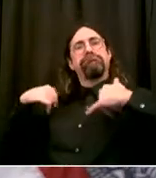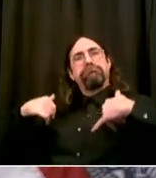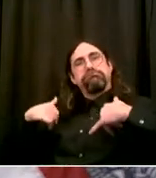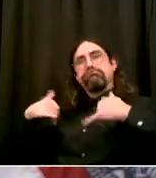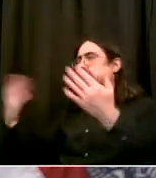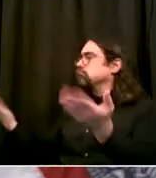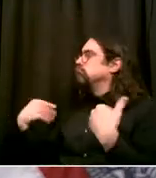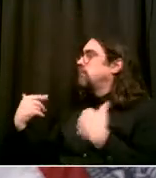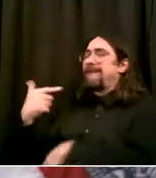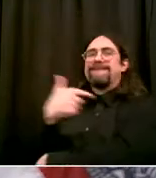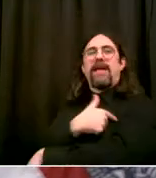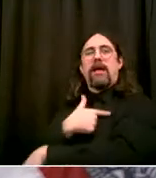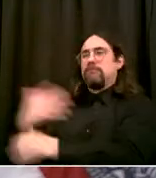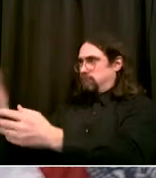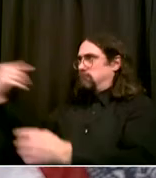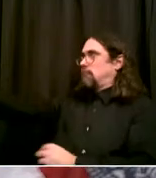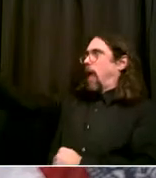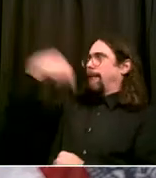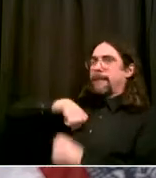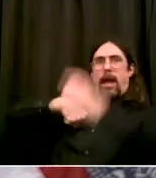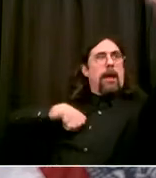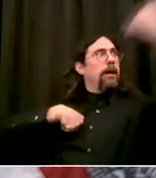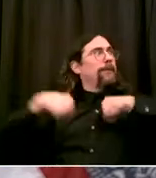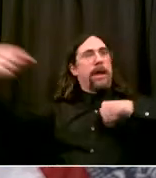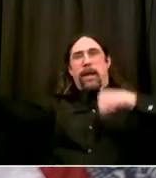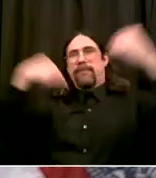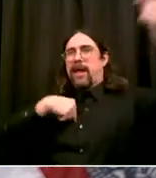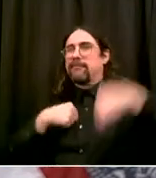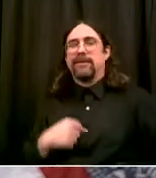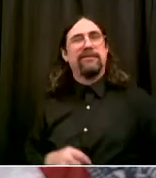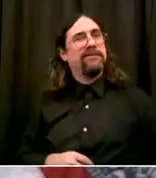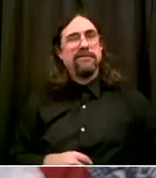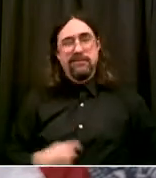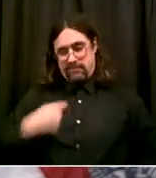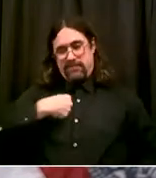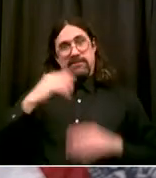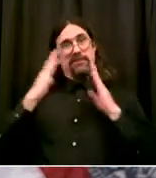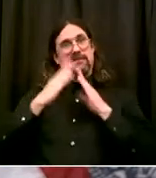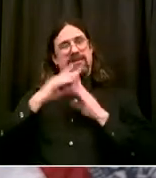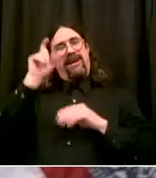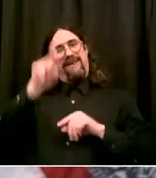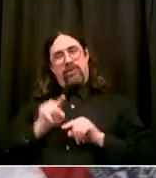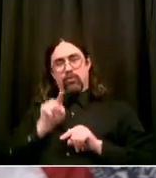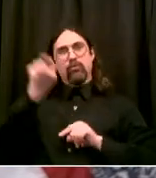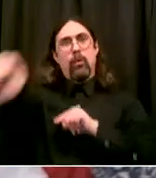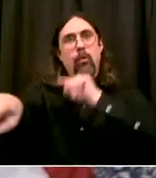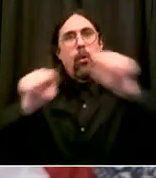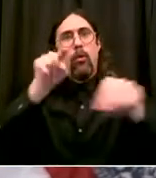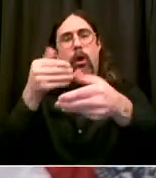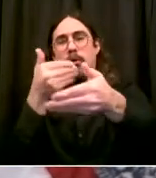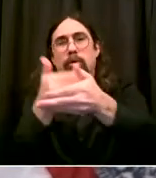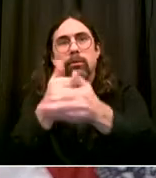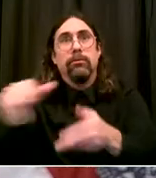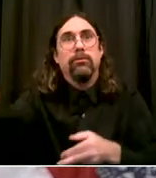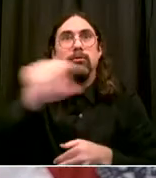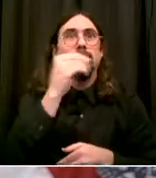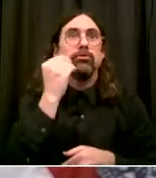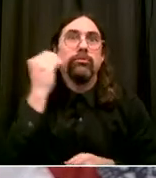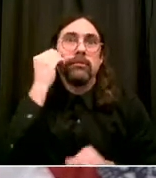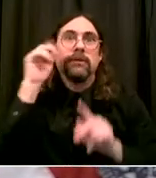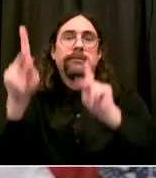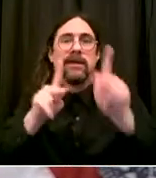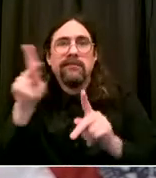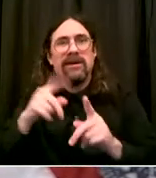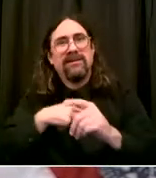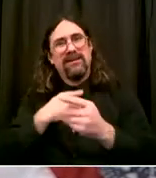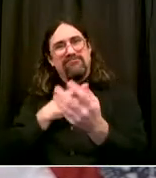Dr. Choksi. Anyone who has identification, including ID NYC, has a birth date on it, and